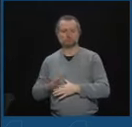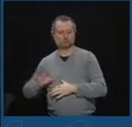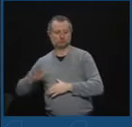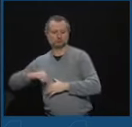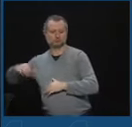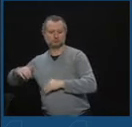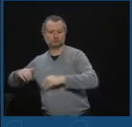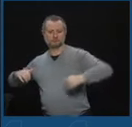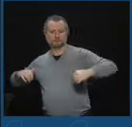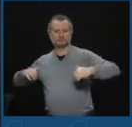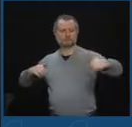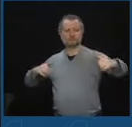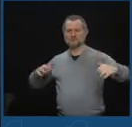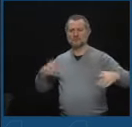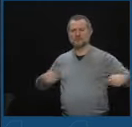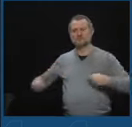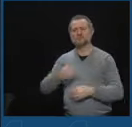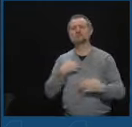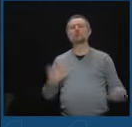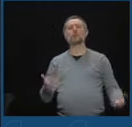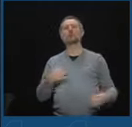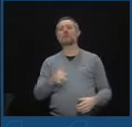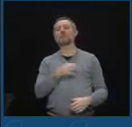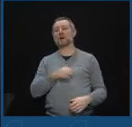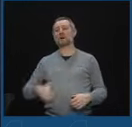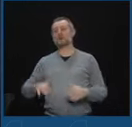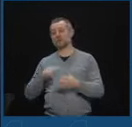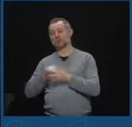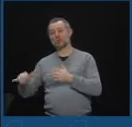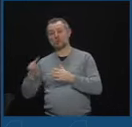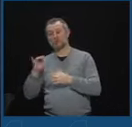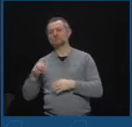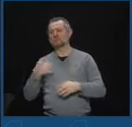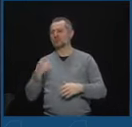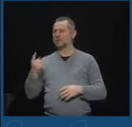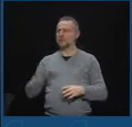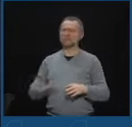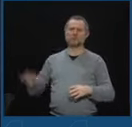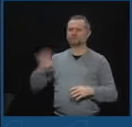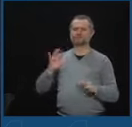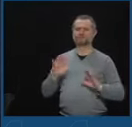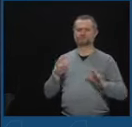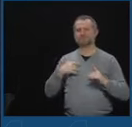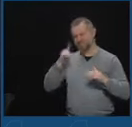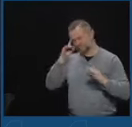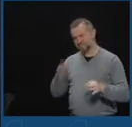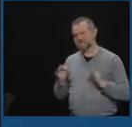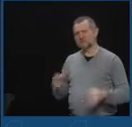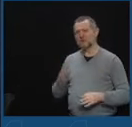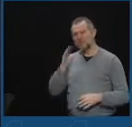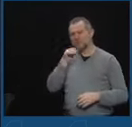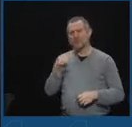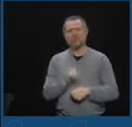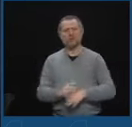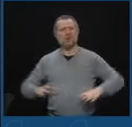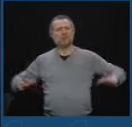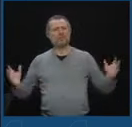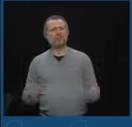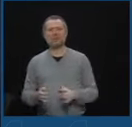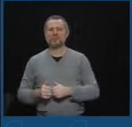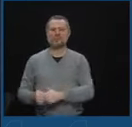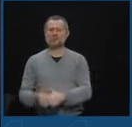in working with the mayor of New York and the mayors across New York State, let's bring it all together. Common purpose. No reason to have our